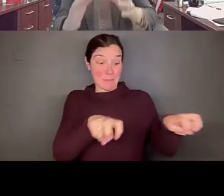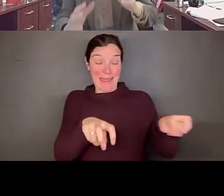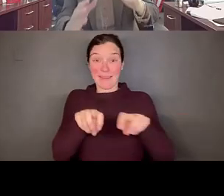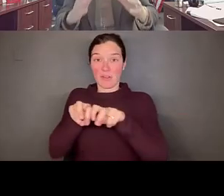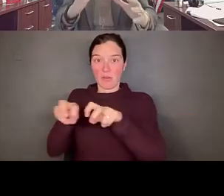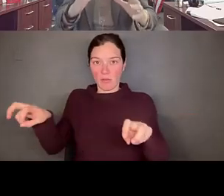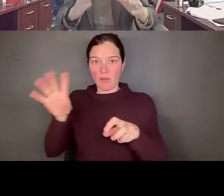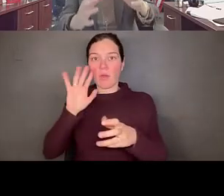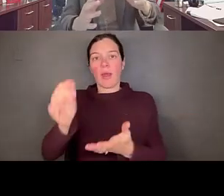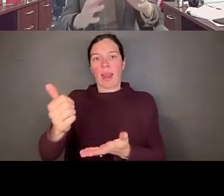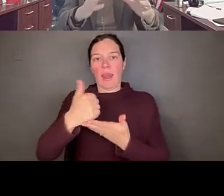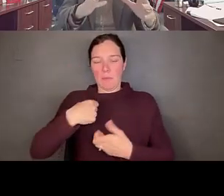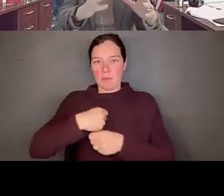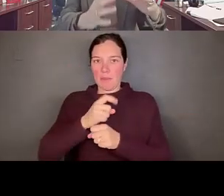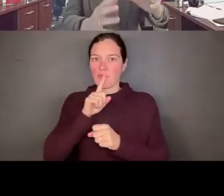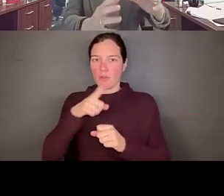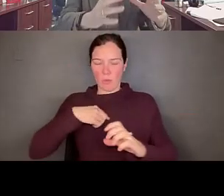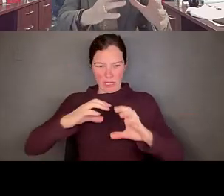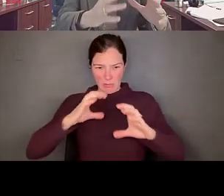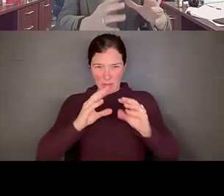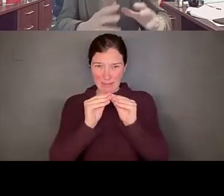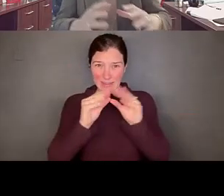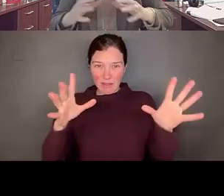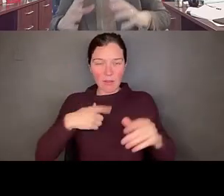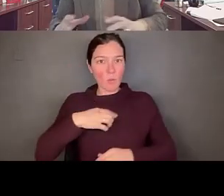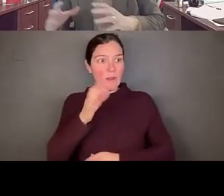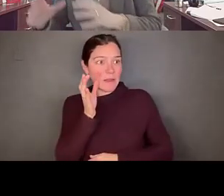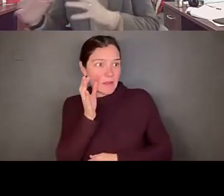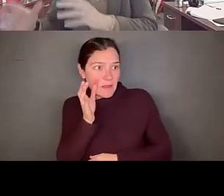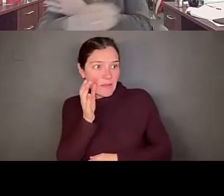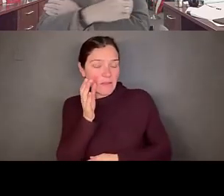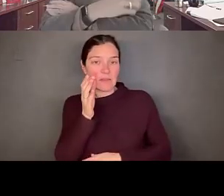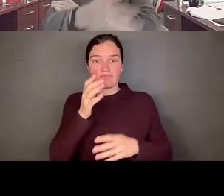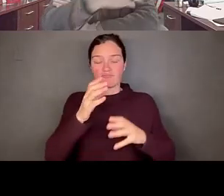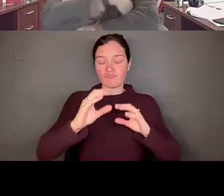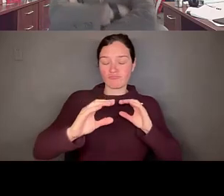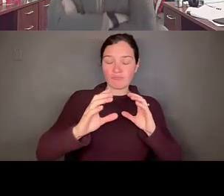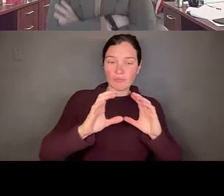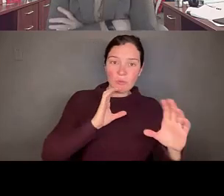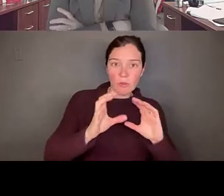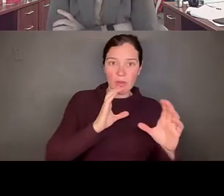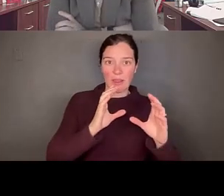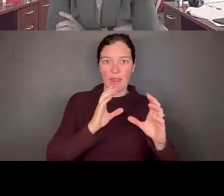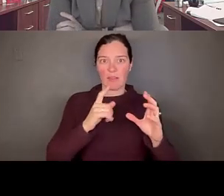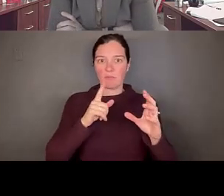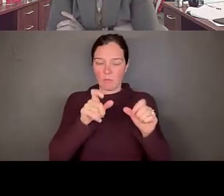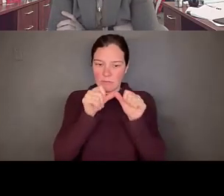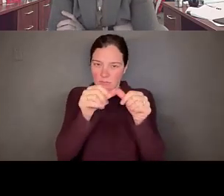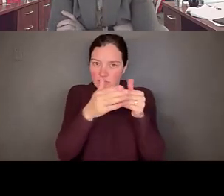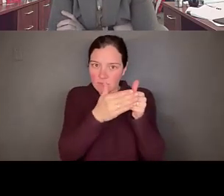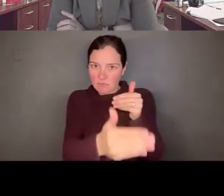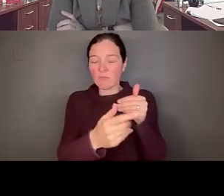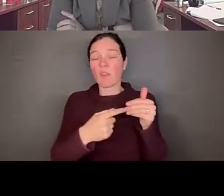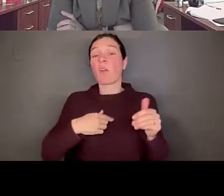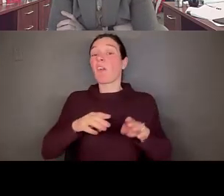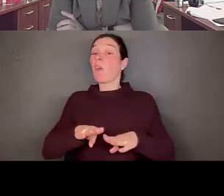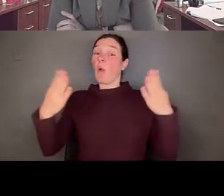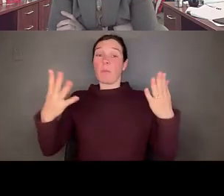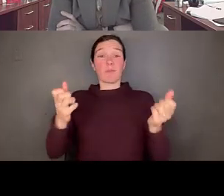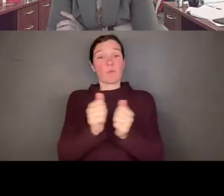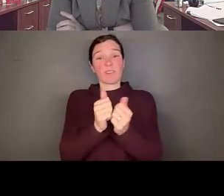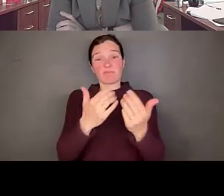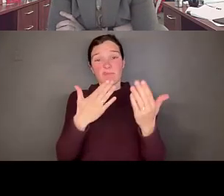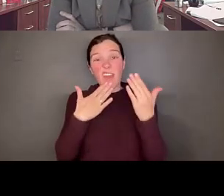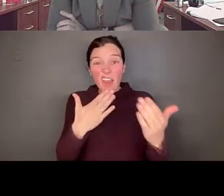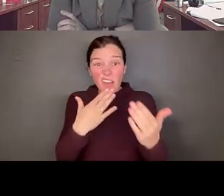to help us make sure we're communicating well, we're hearing from each other, and we need to keep doing that going forward. So I want to start with a big thank you and a call out